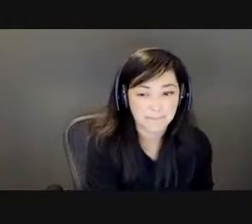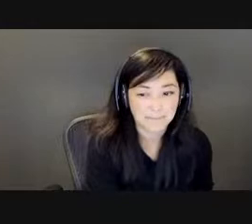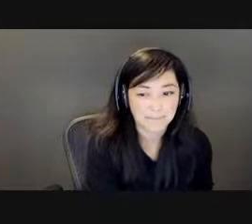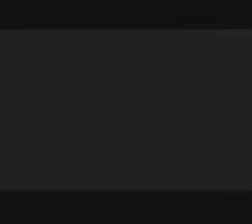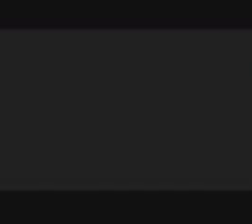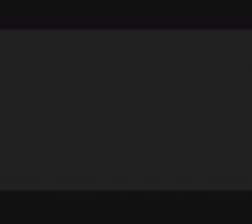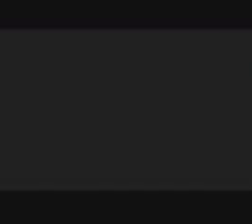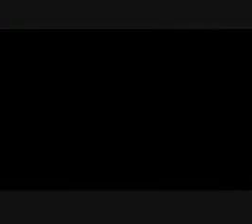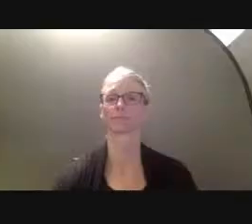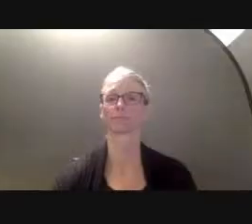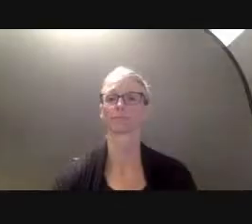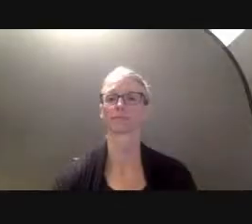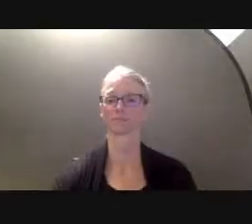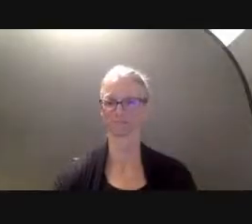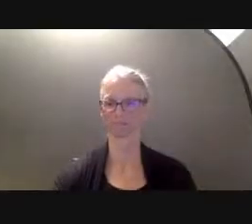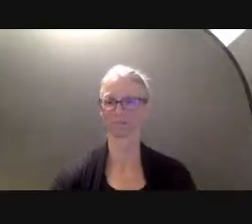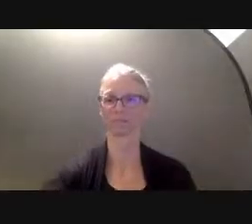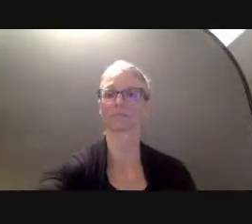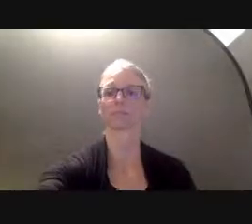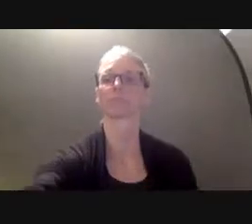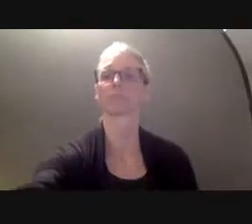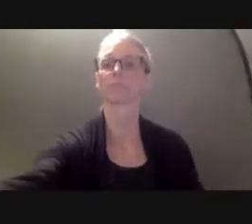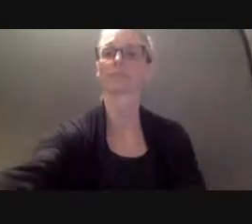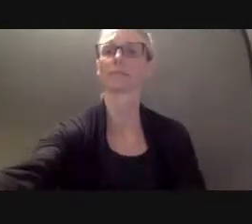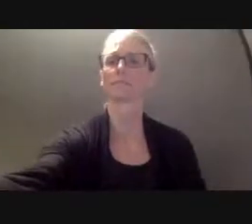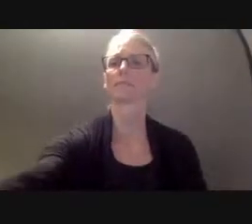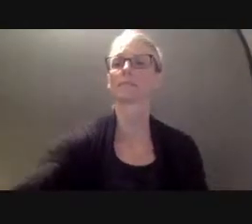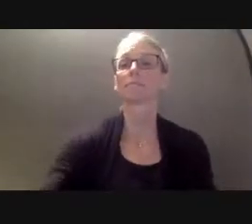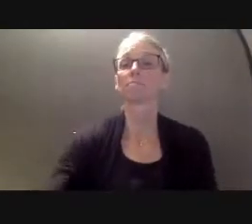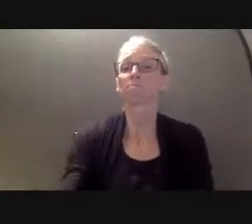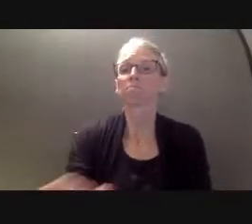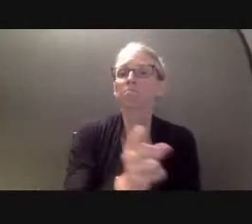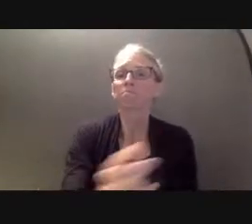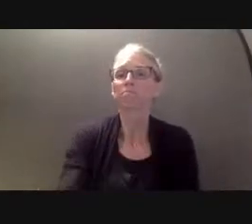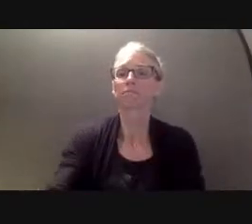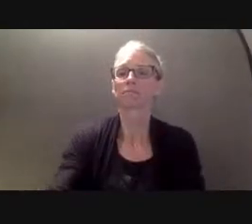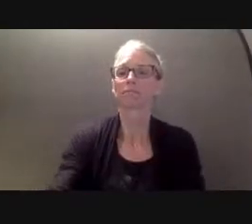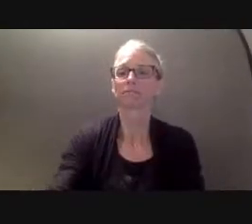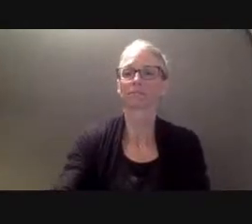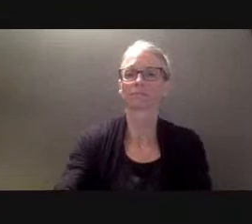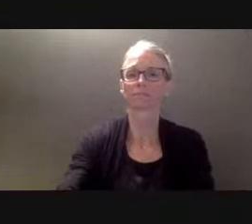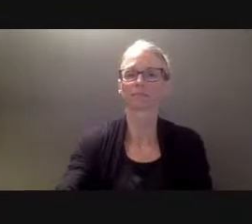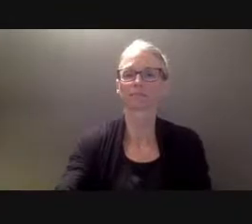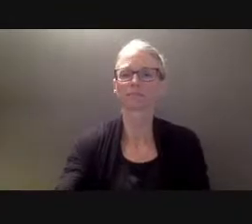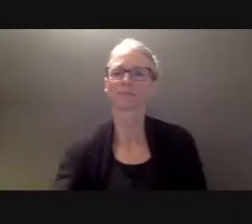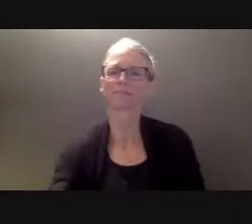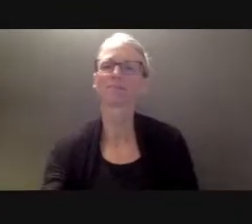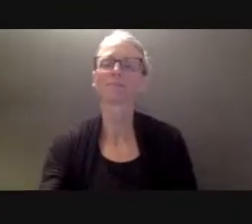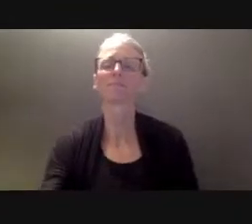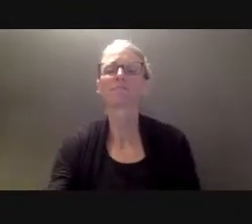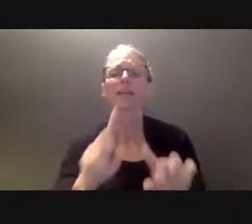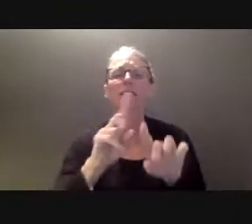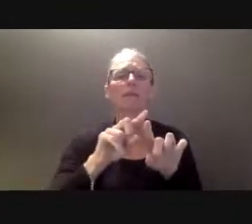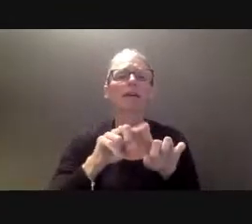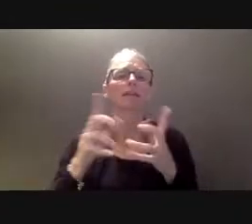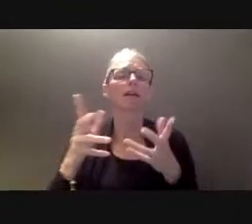whether we're looking at elements of terrain and tactile signals, whether we're looking at